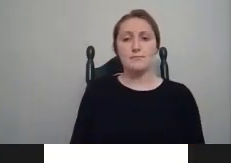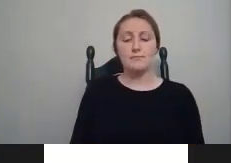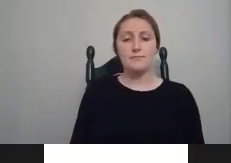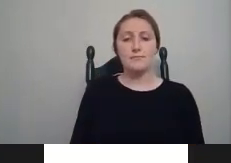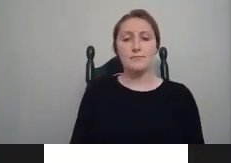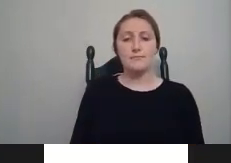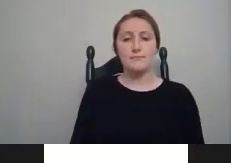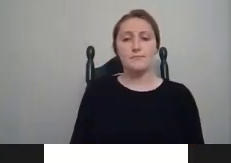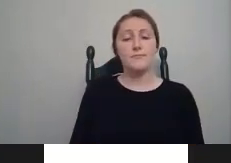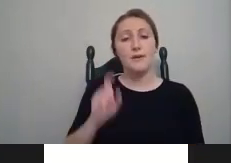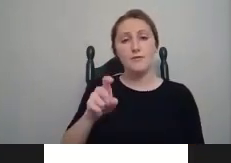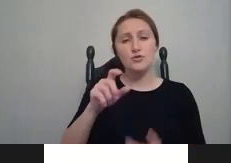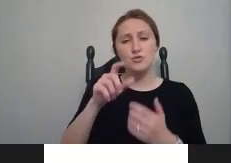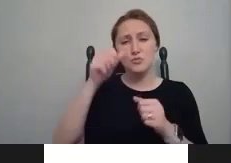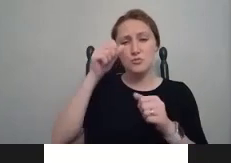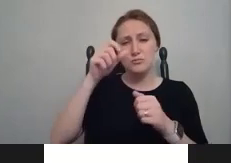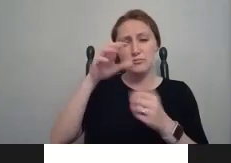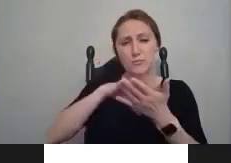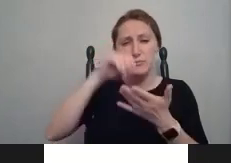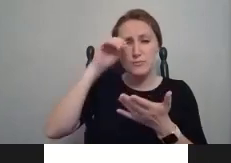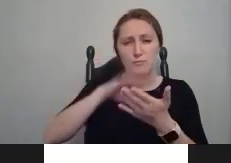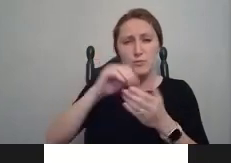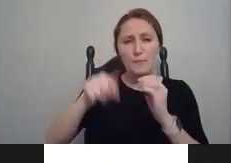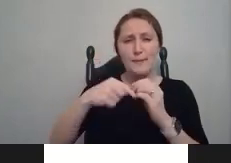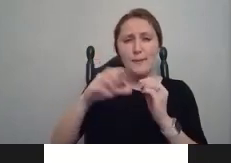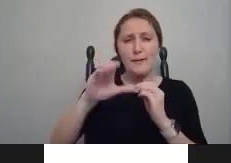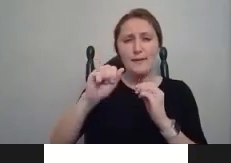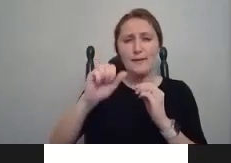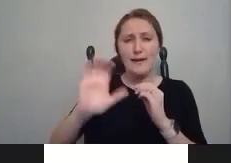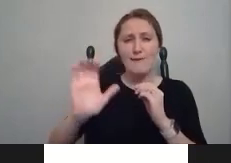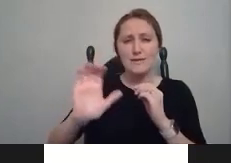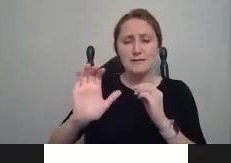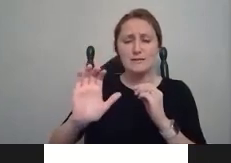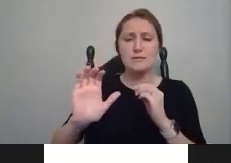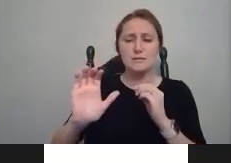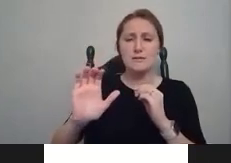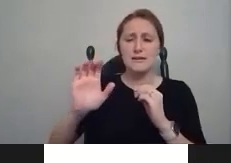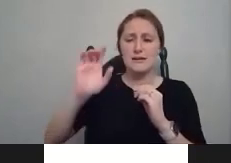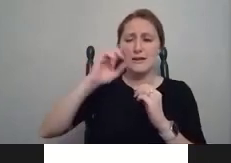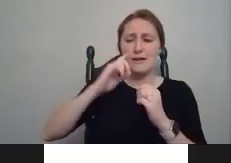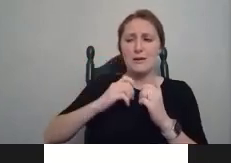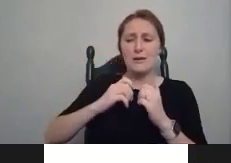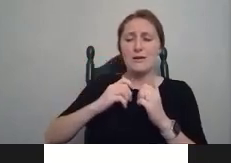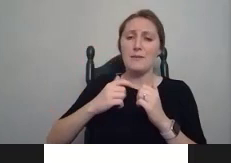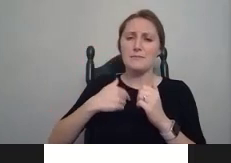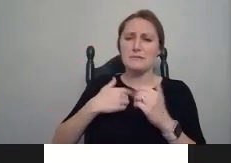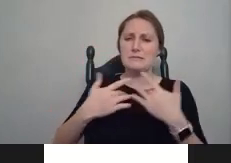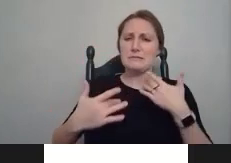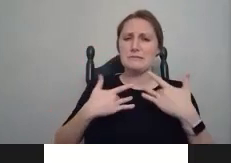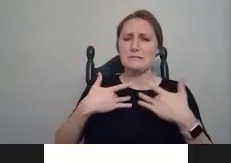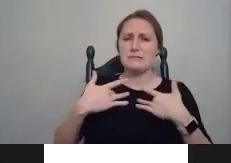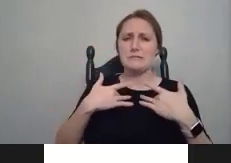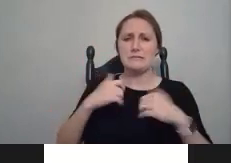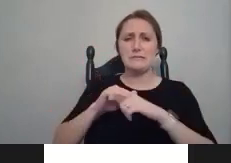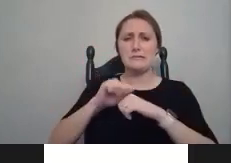I need to learn more about Canvas. I think the most effective way. So I have concerns about sending